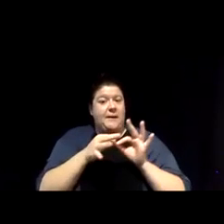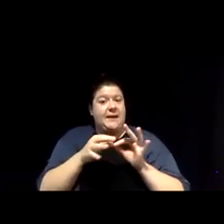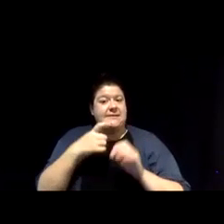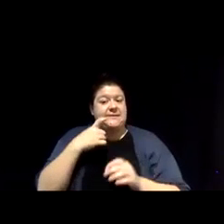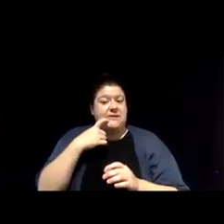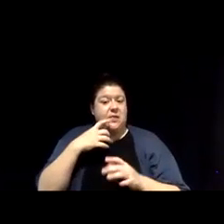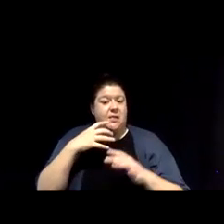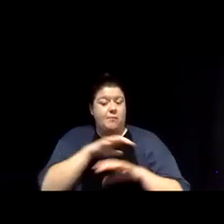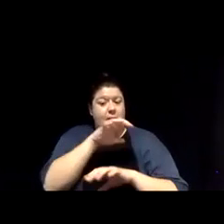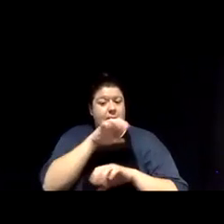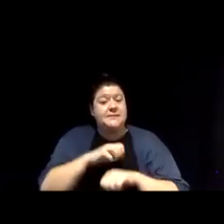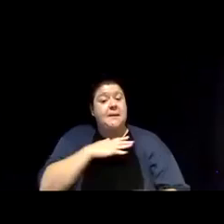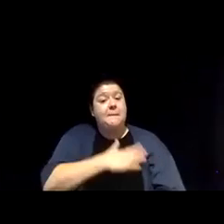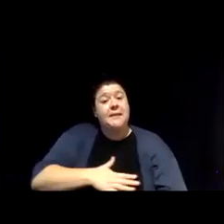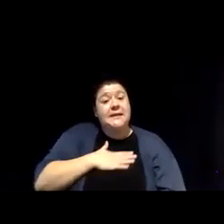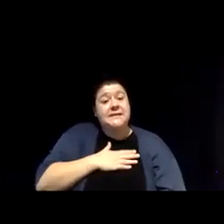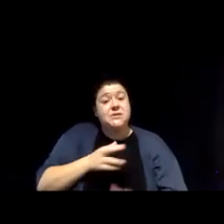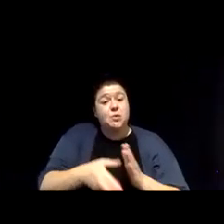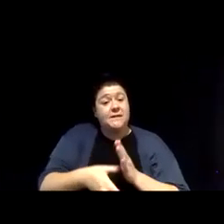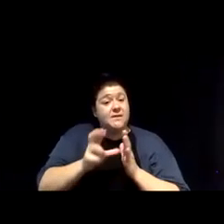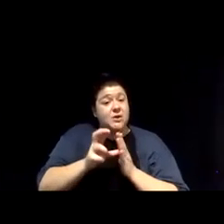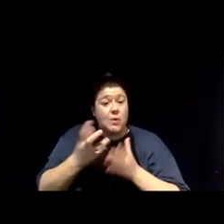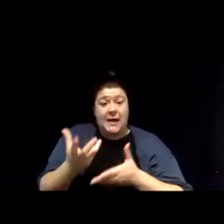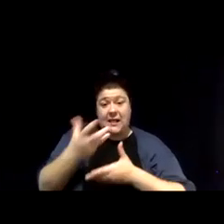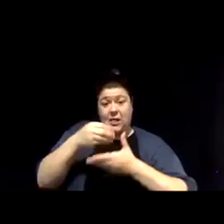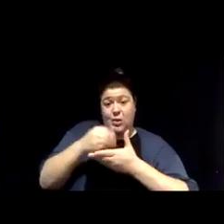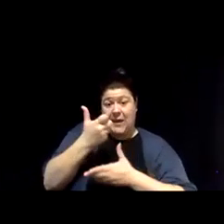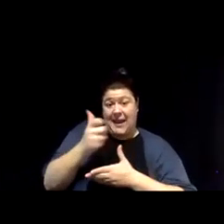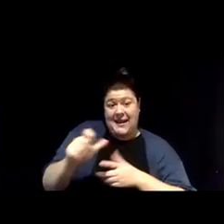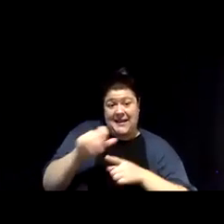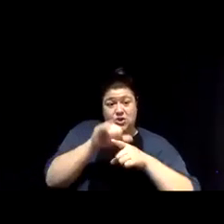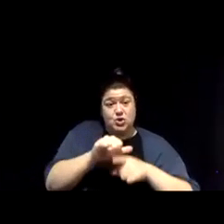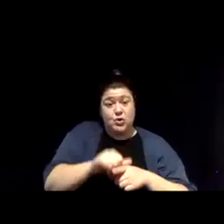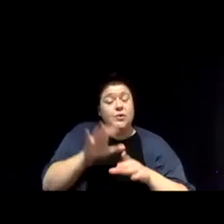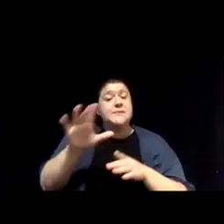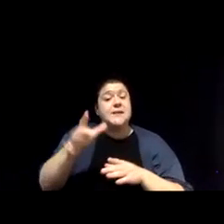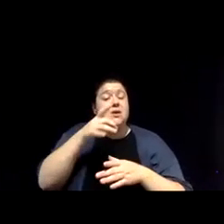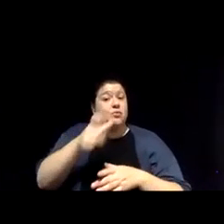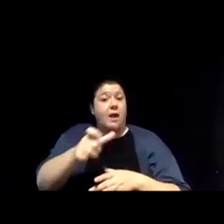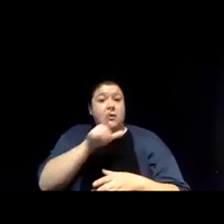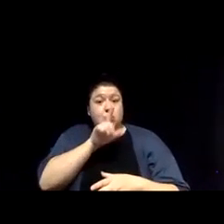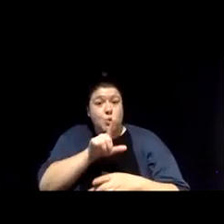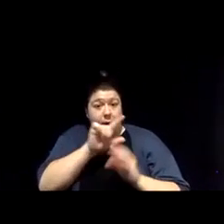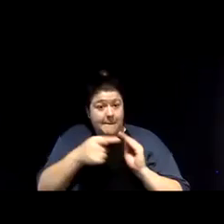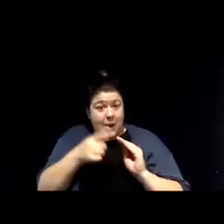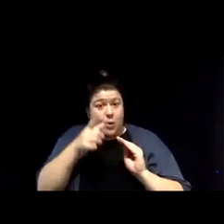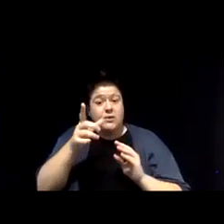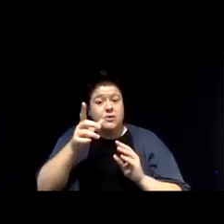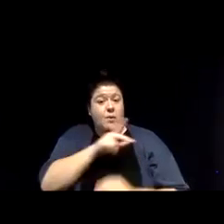that you aren't familiar with in your personal glossary.